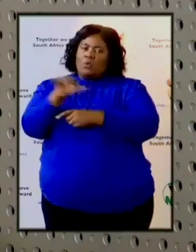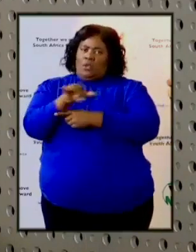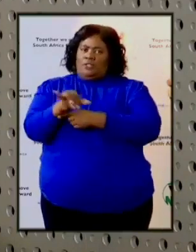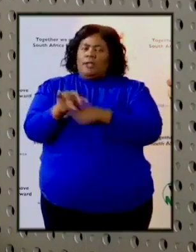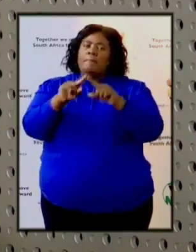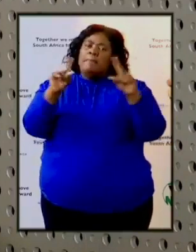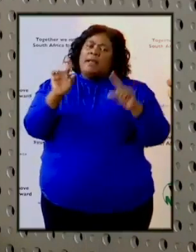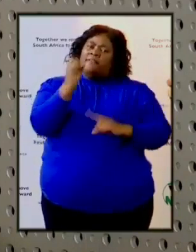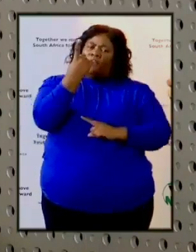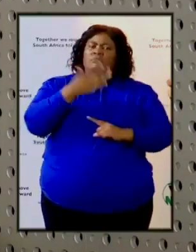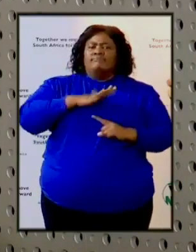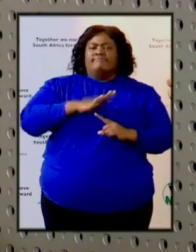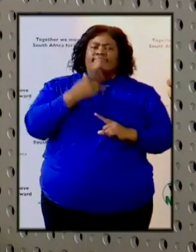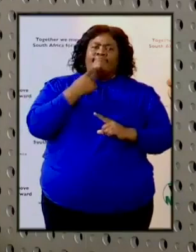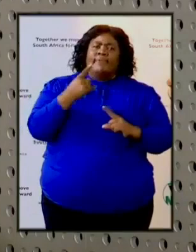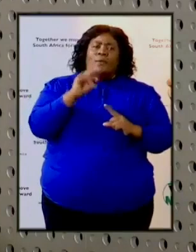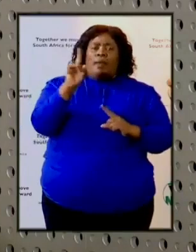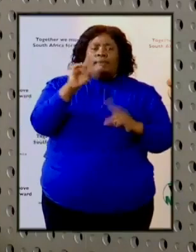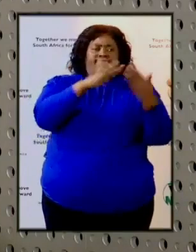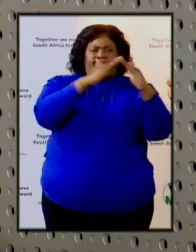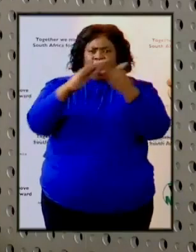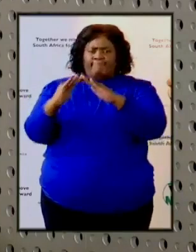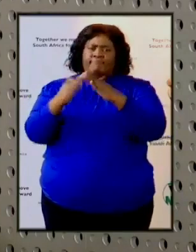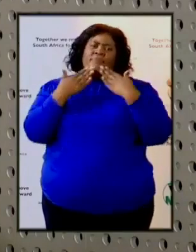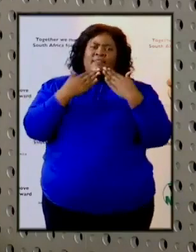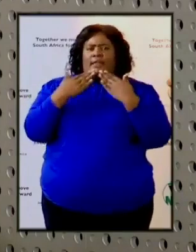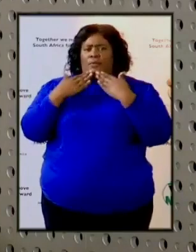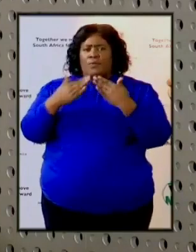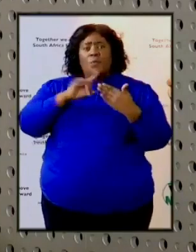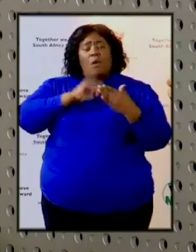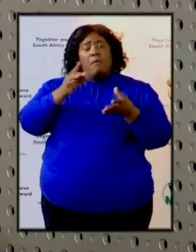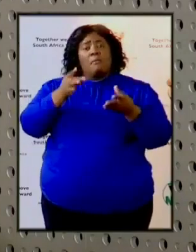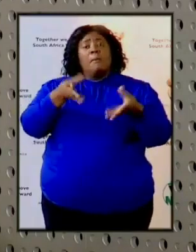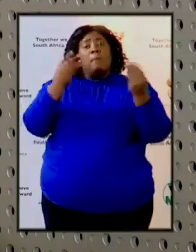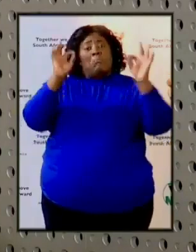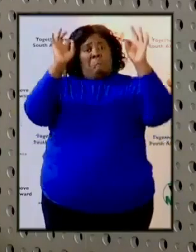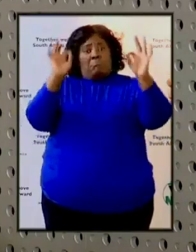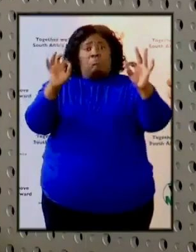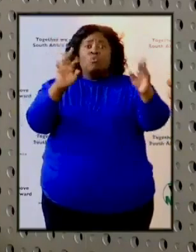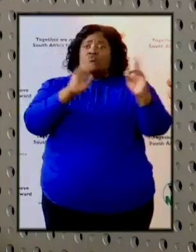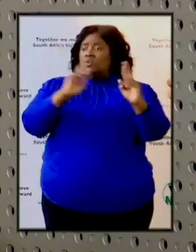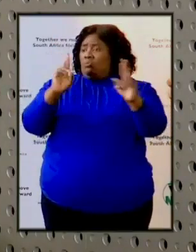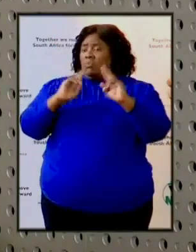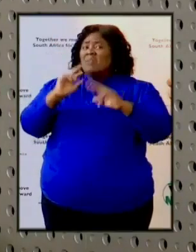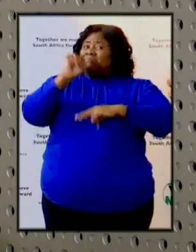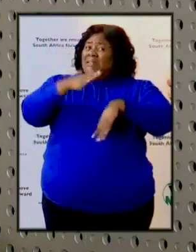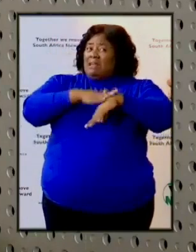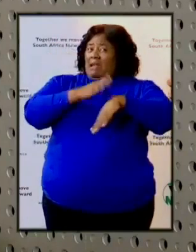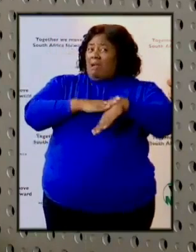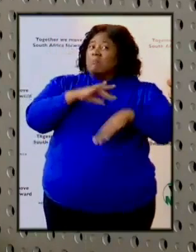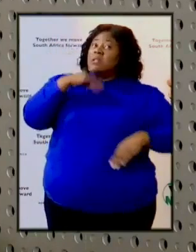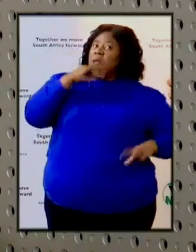thank the public, because there was a good response even though the time was short. There